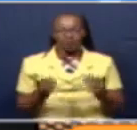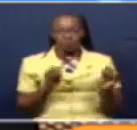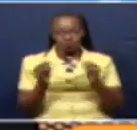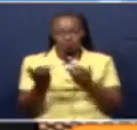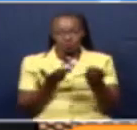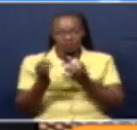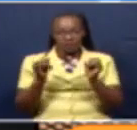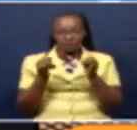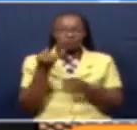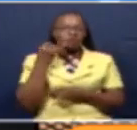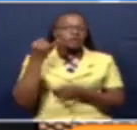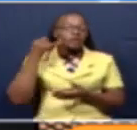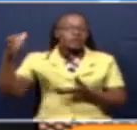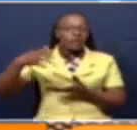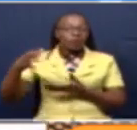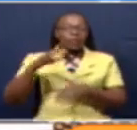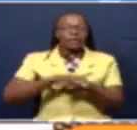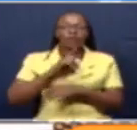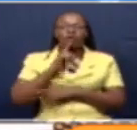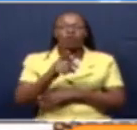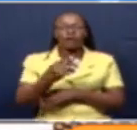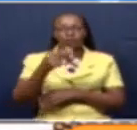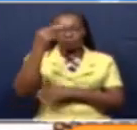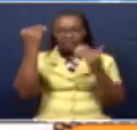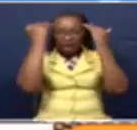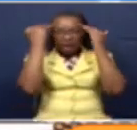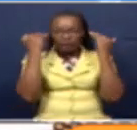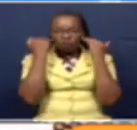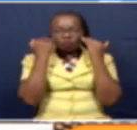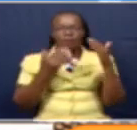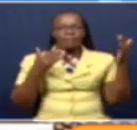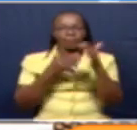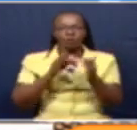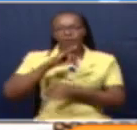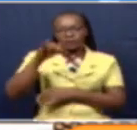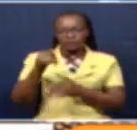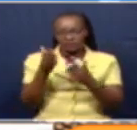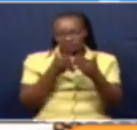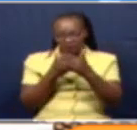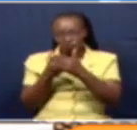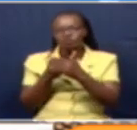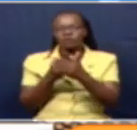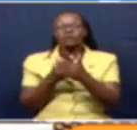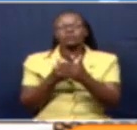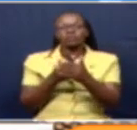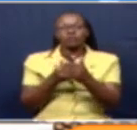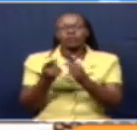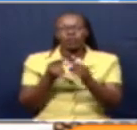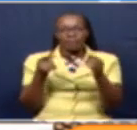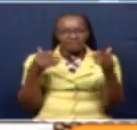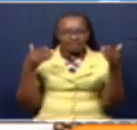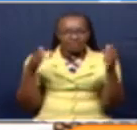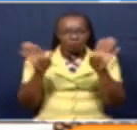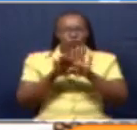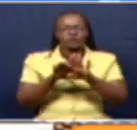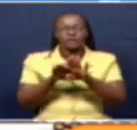Business Nakumatt has obtained orders from the High Court blocking Junction Limited, which had moved to shut down its premises, from effecting the